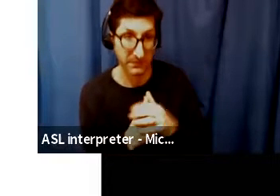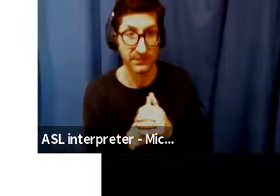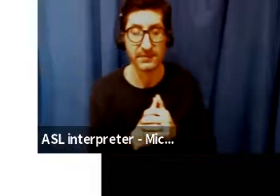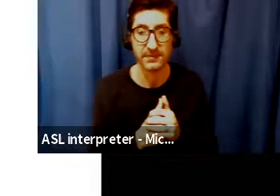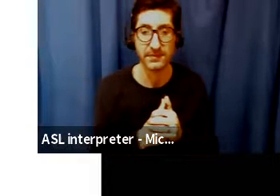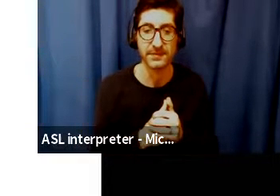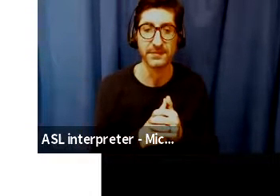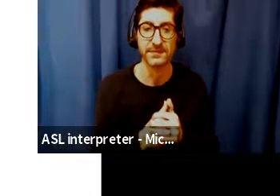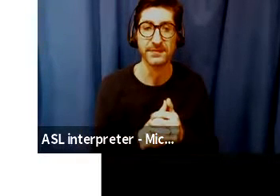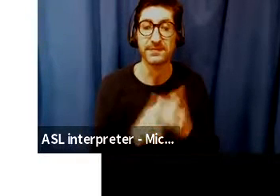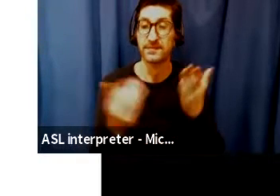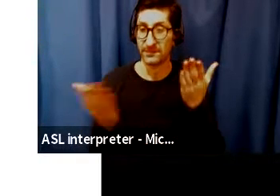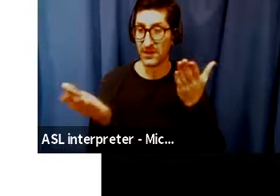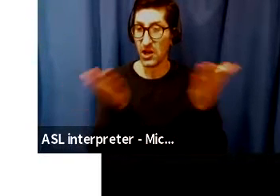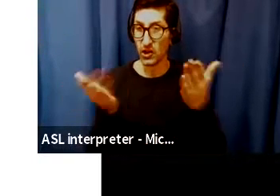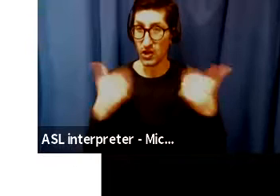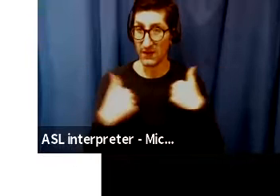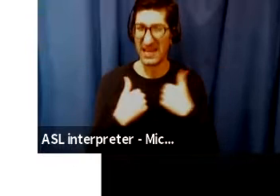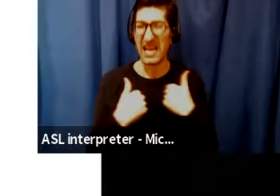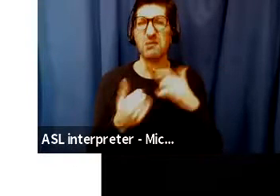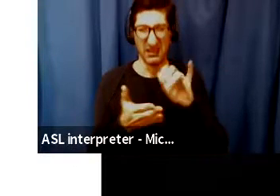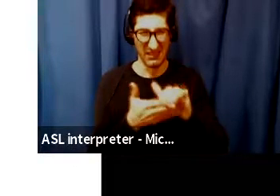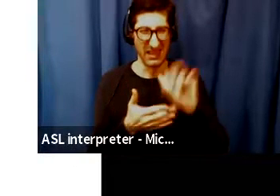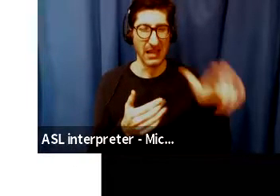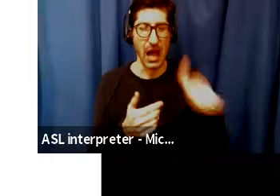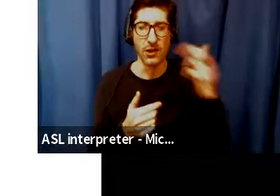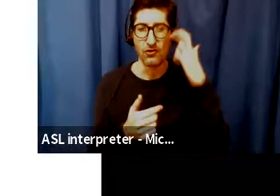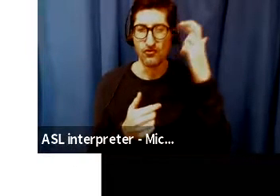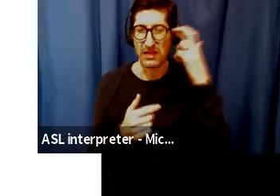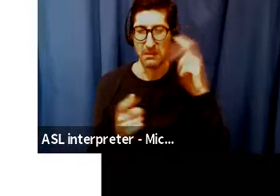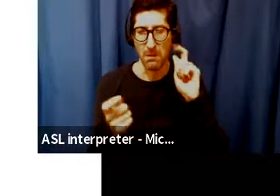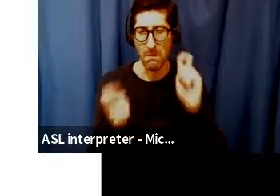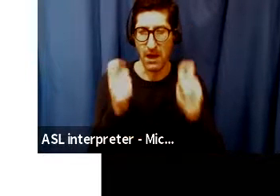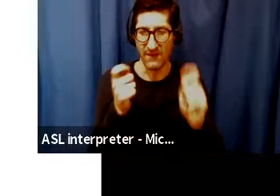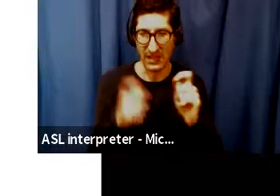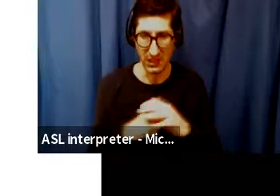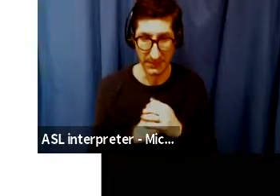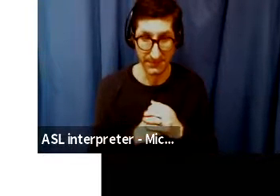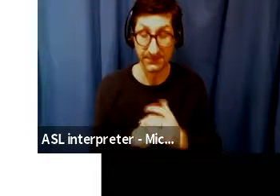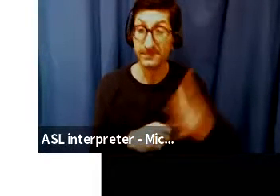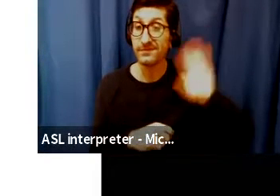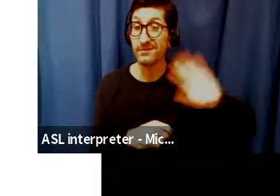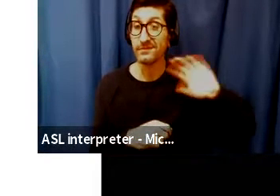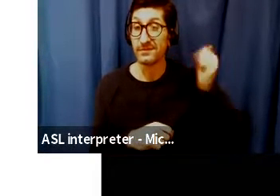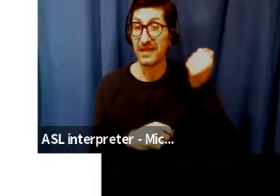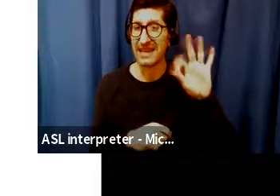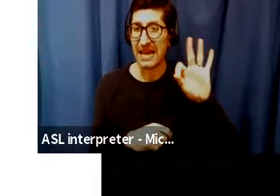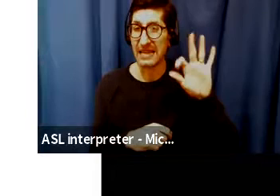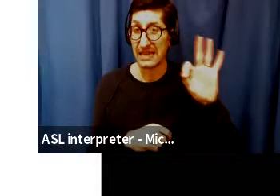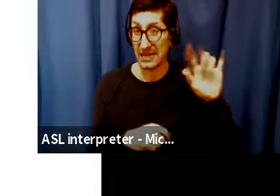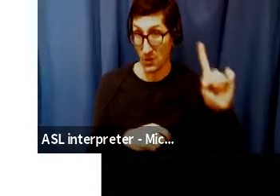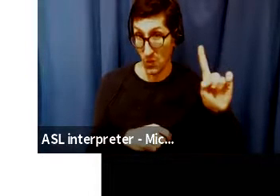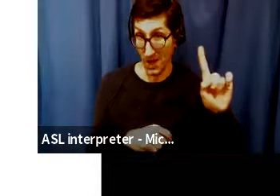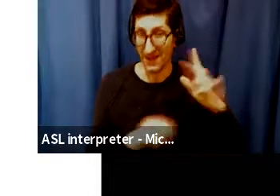Service animals are another reasonable modification. And initially, back in 1991, when the